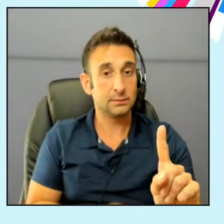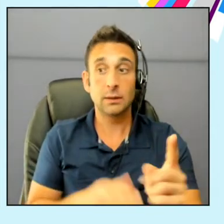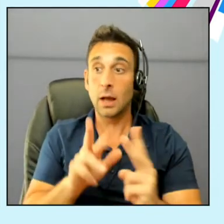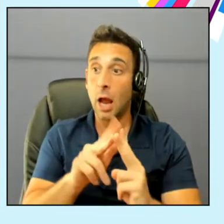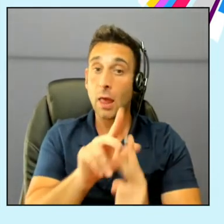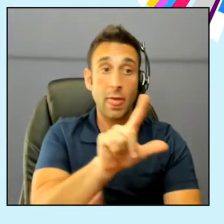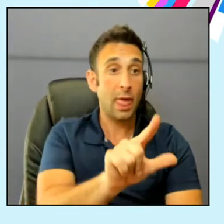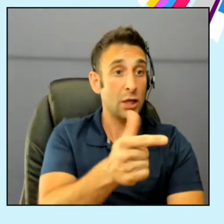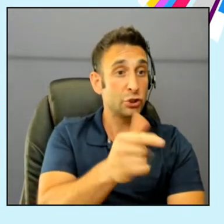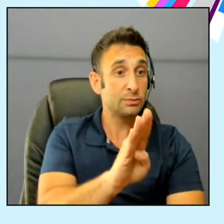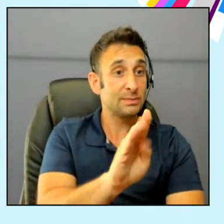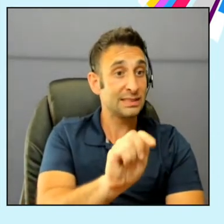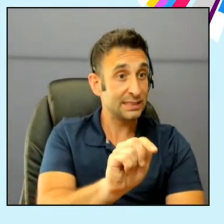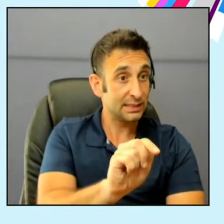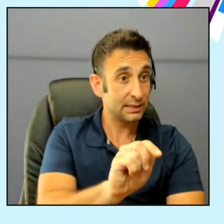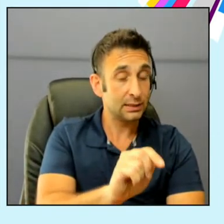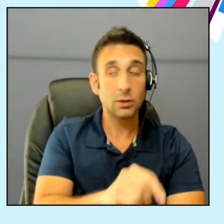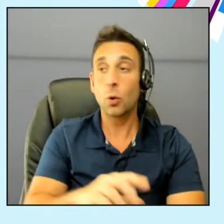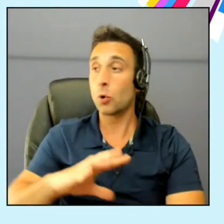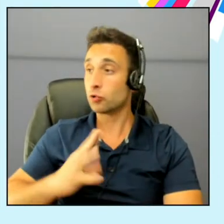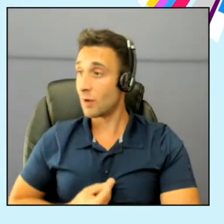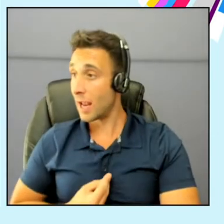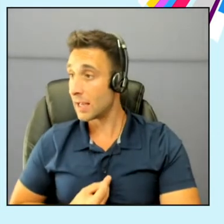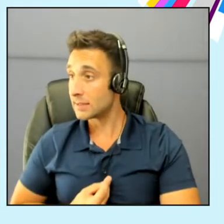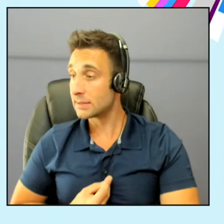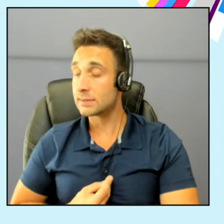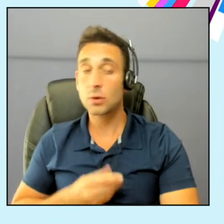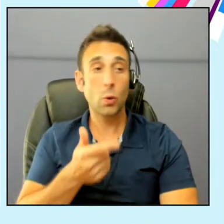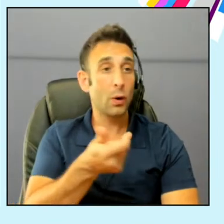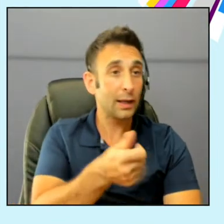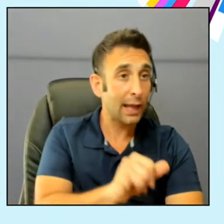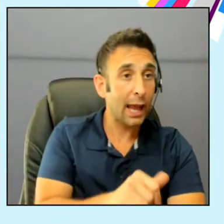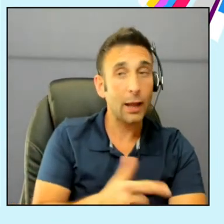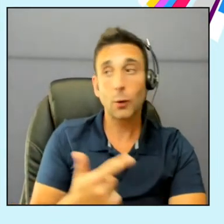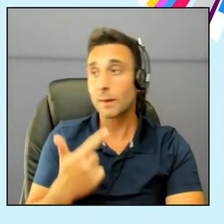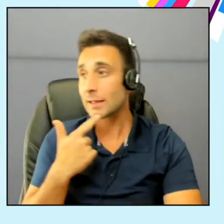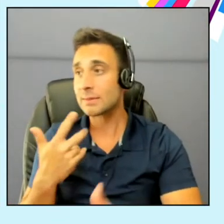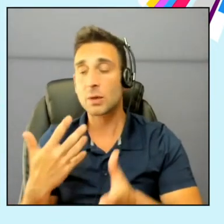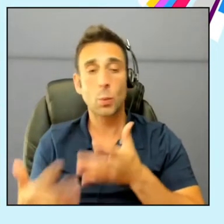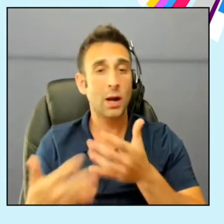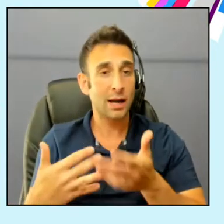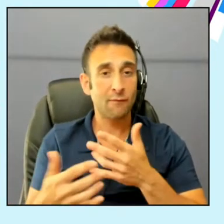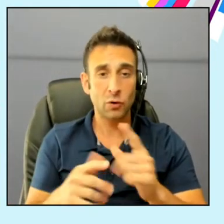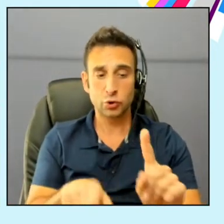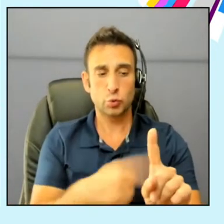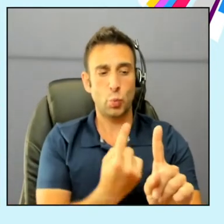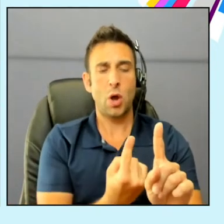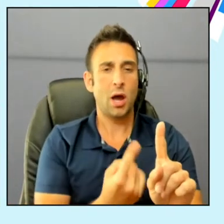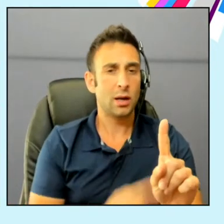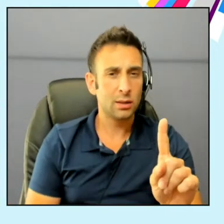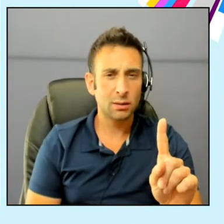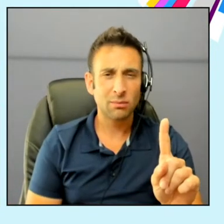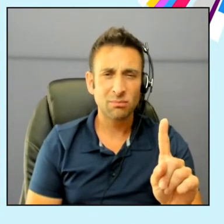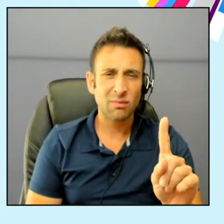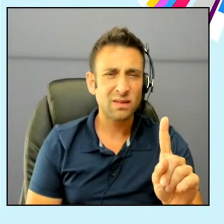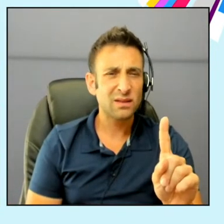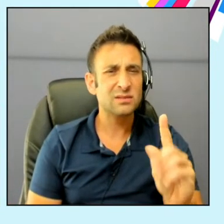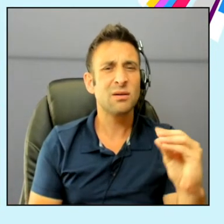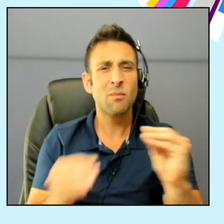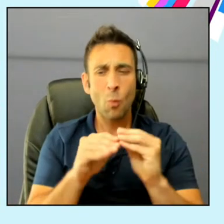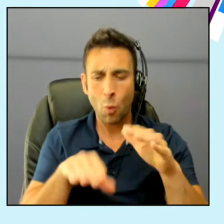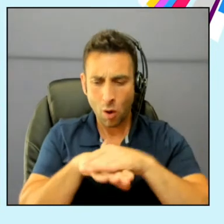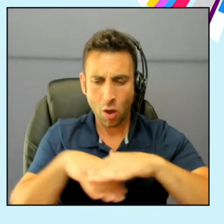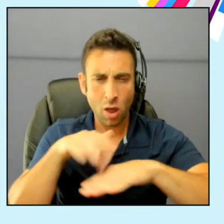that you are a trans person, or if you are gay or lesbian or whatever. But there's just so much more of our identities